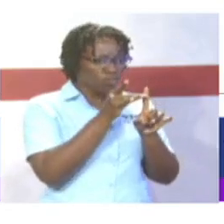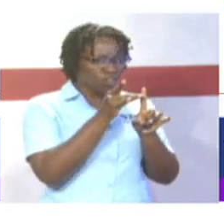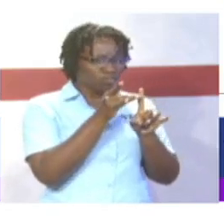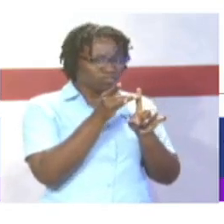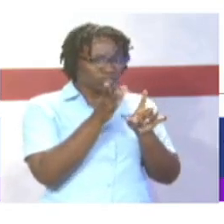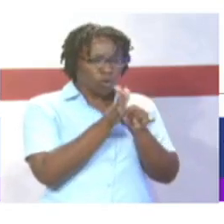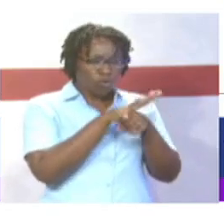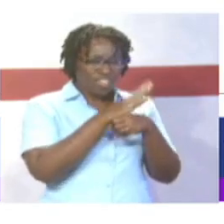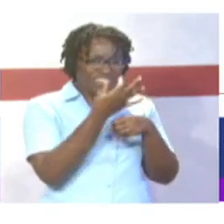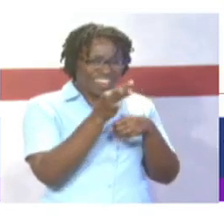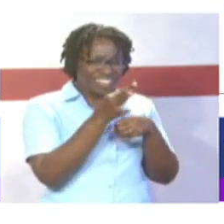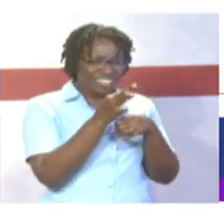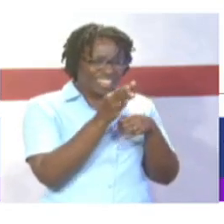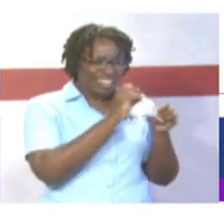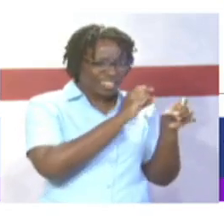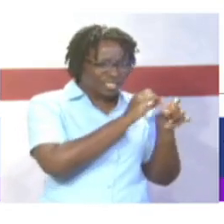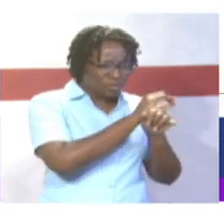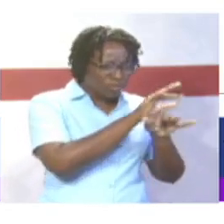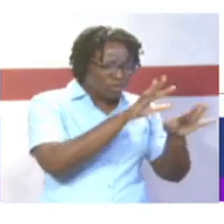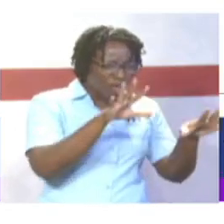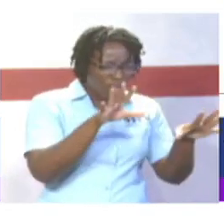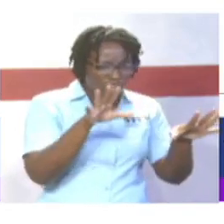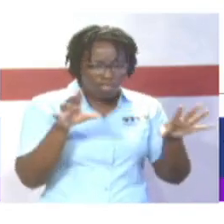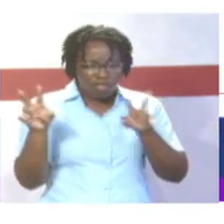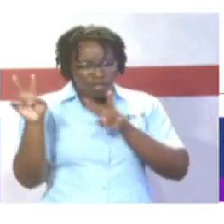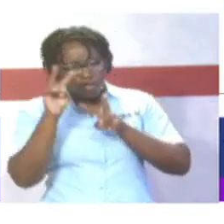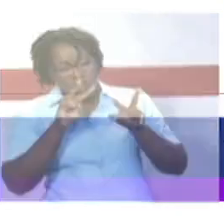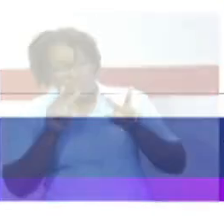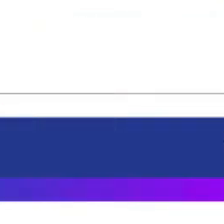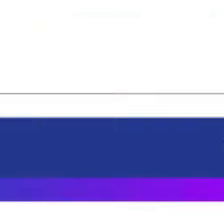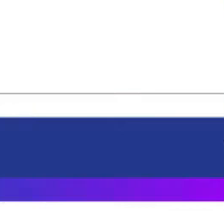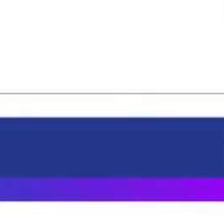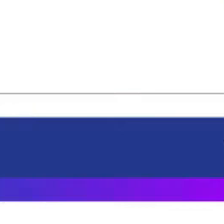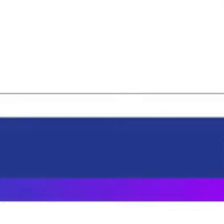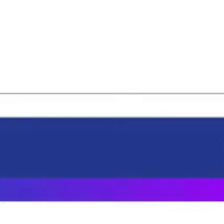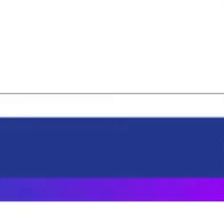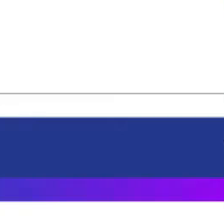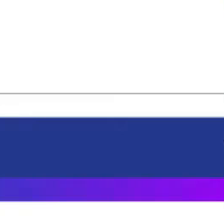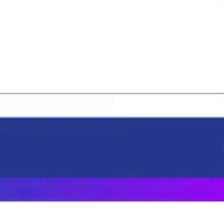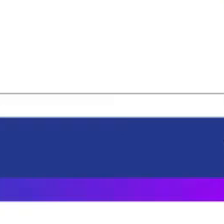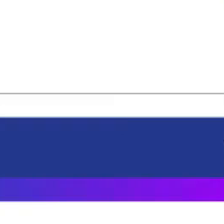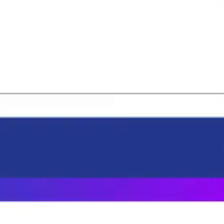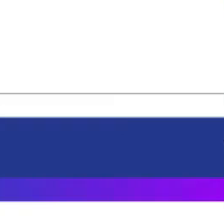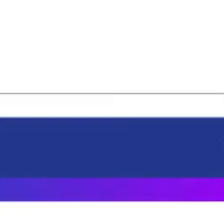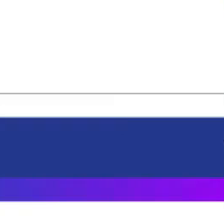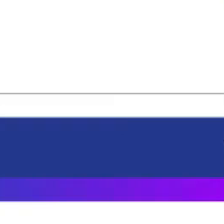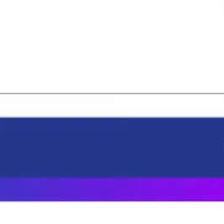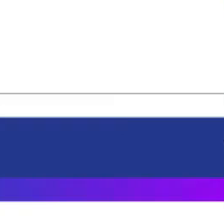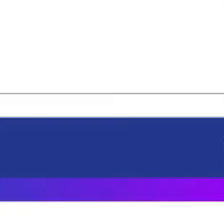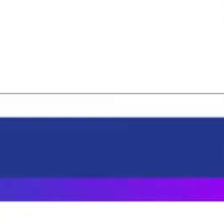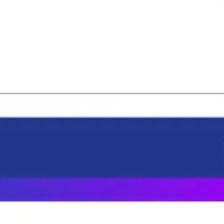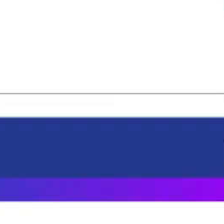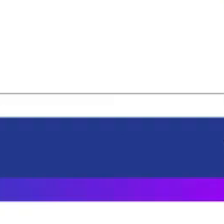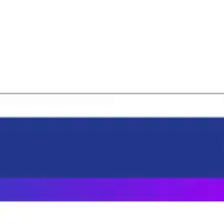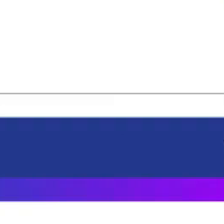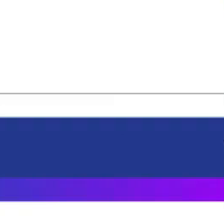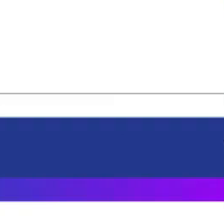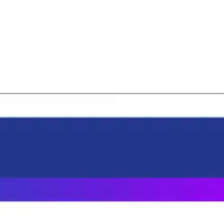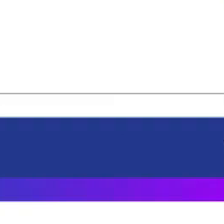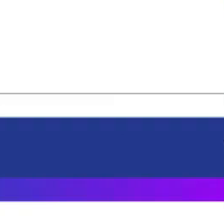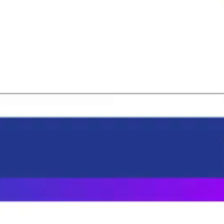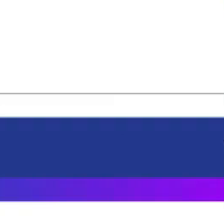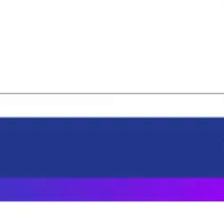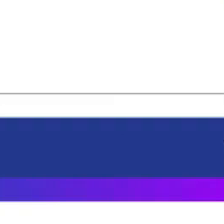that question, of the total number of cases and deaths, how many were socially displaced